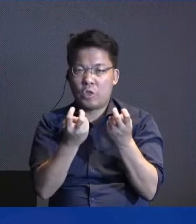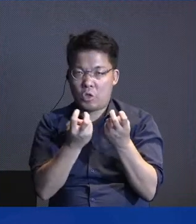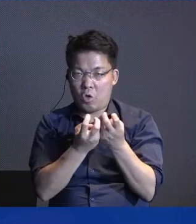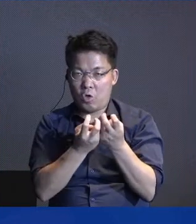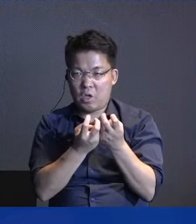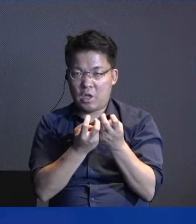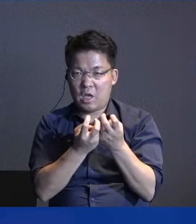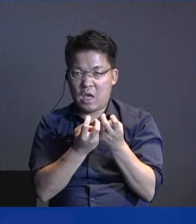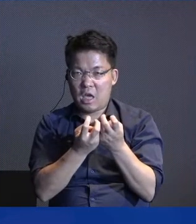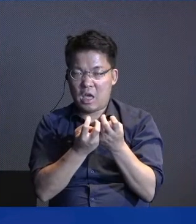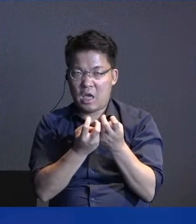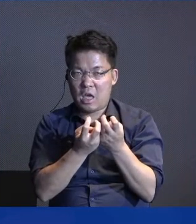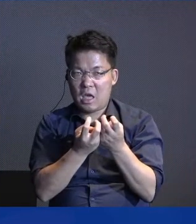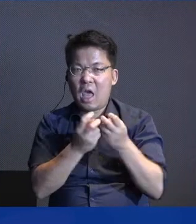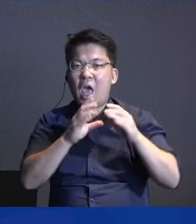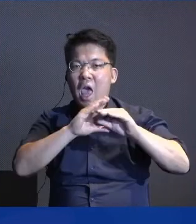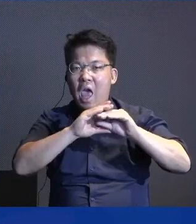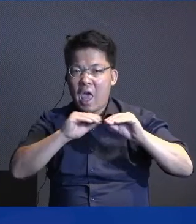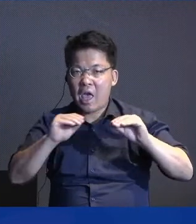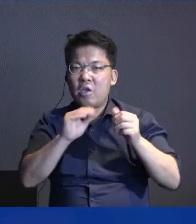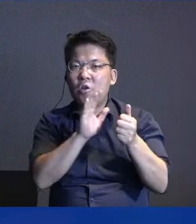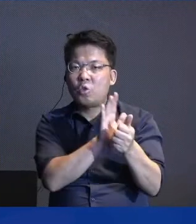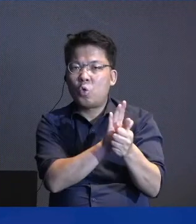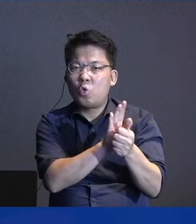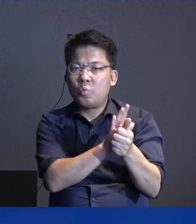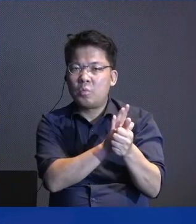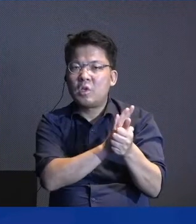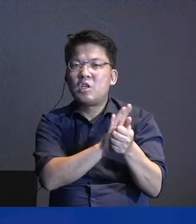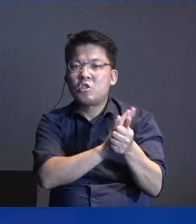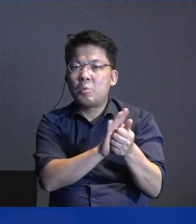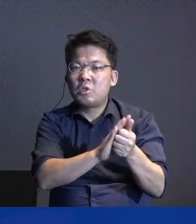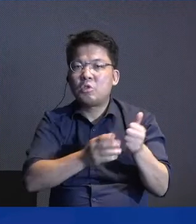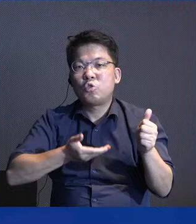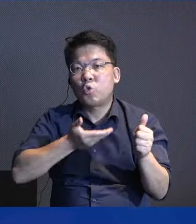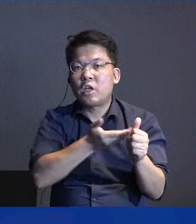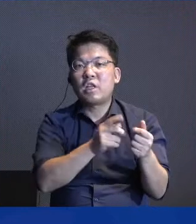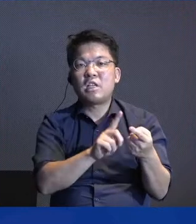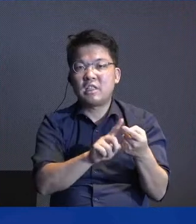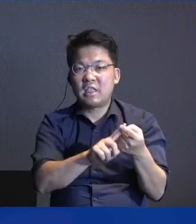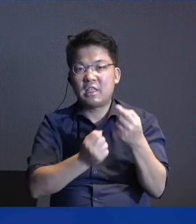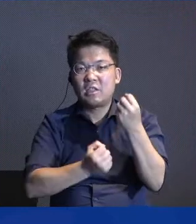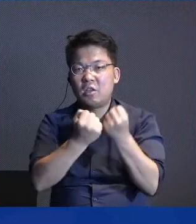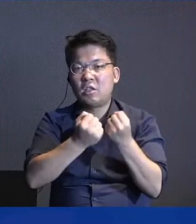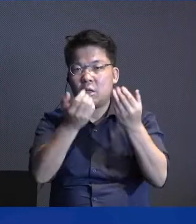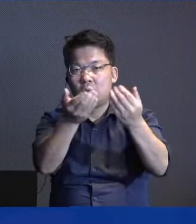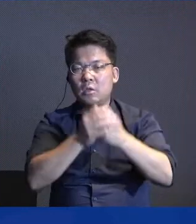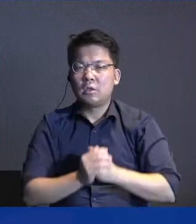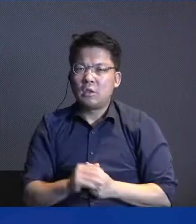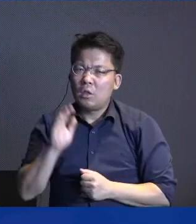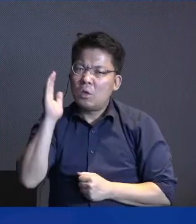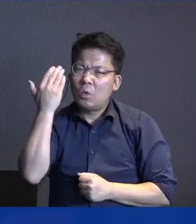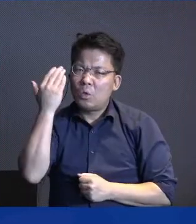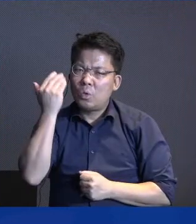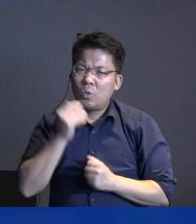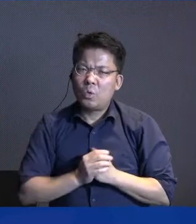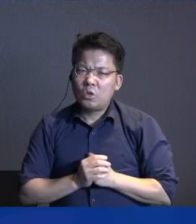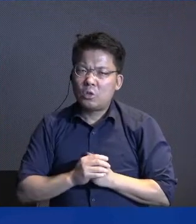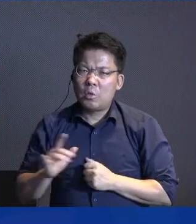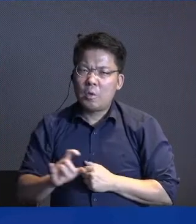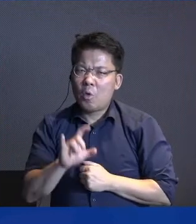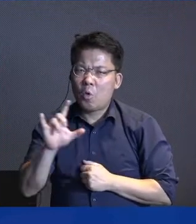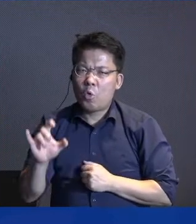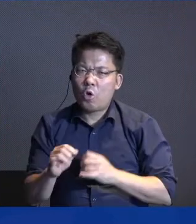Now I would like to bring your attention to more recent years of pandemic. Not surprisingly, a high volume of